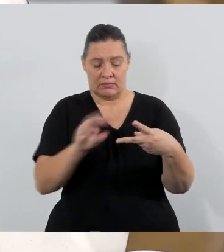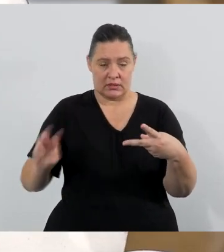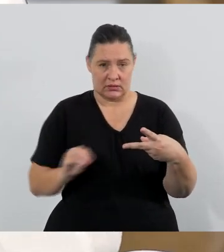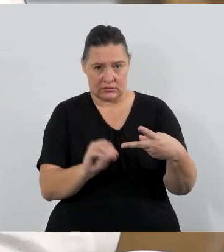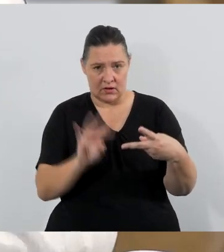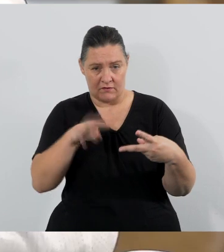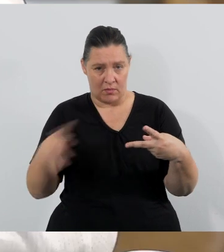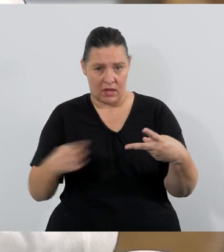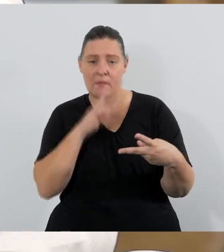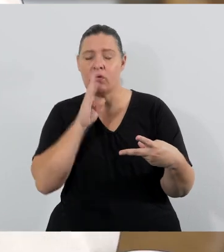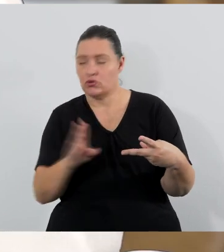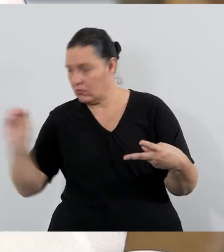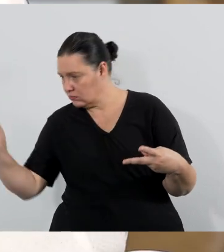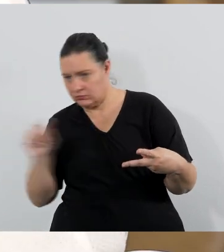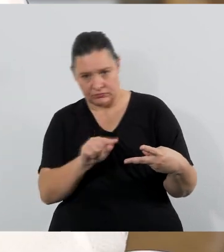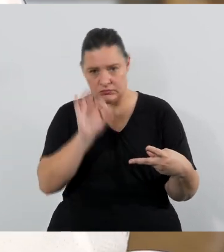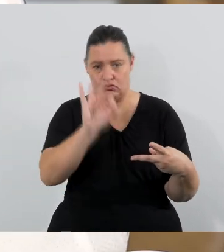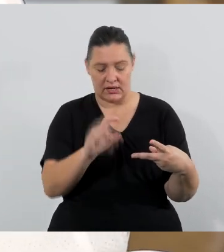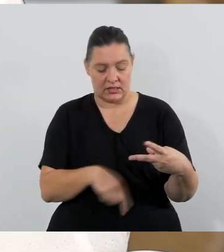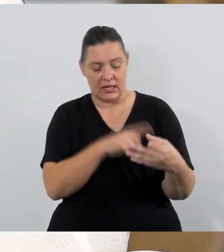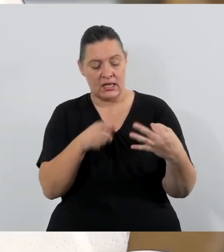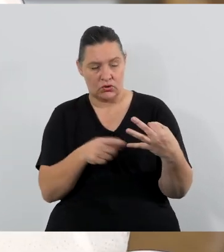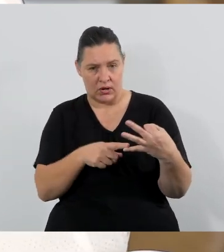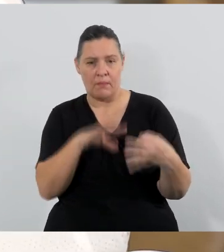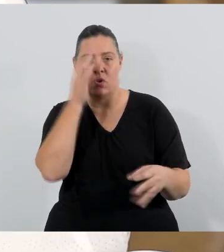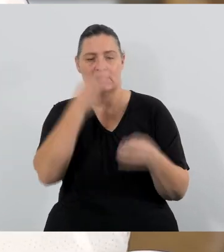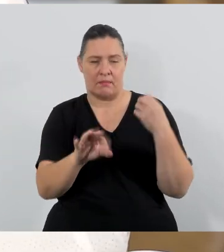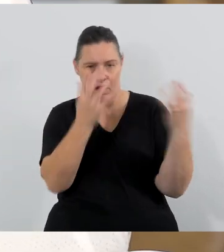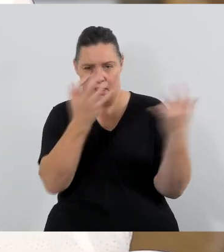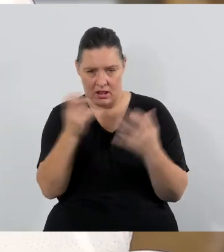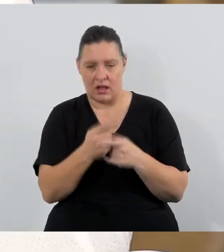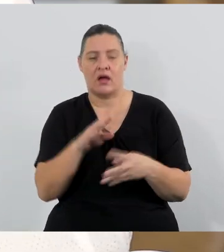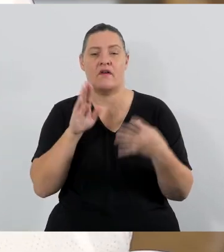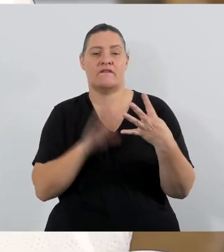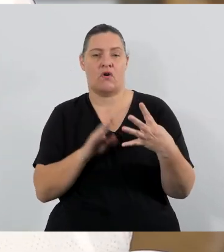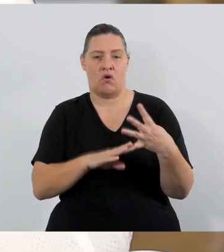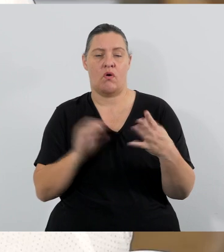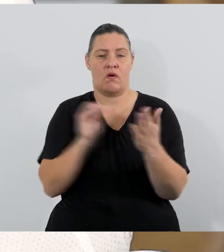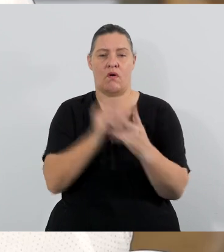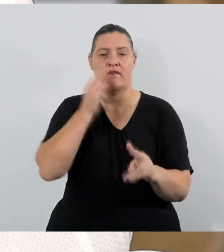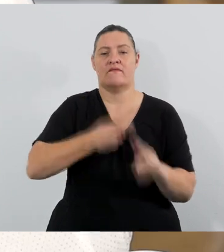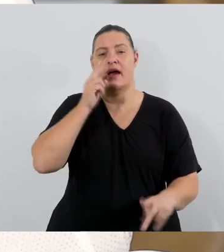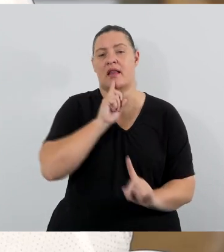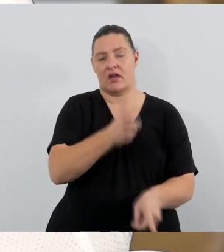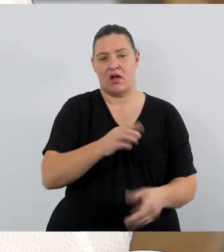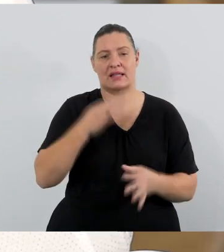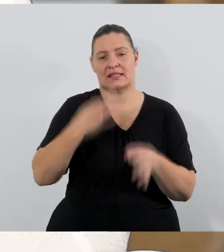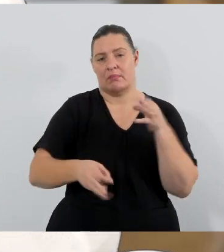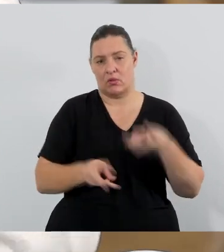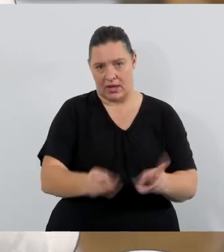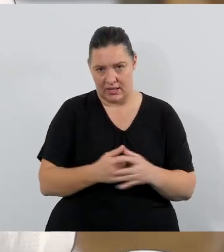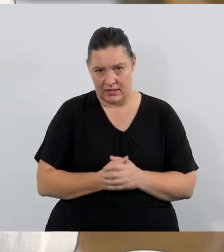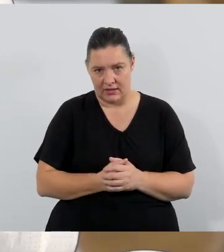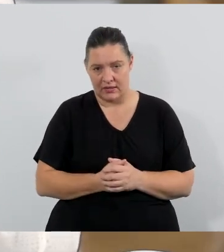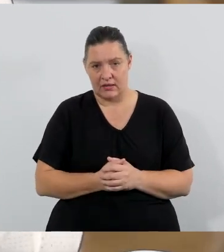into the formula and make sure it's correctly substituted. Step 3 is we simplify. And then step number 4, write your final answer in simplest form.